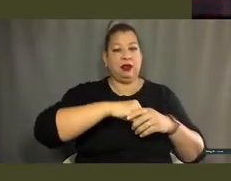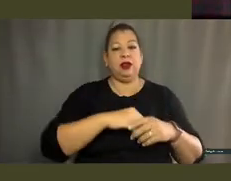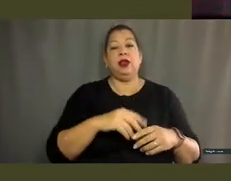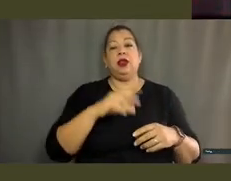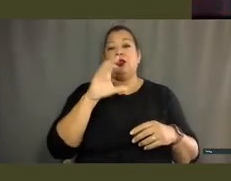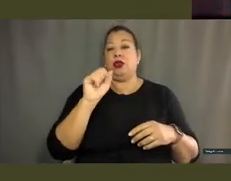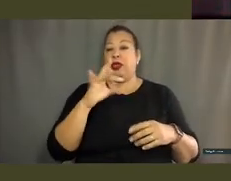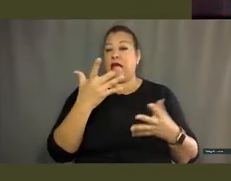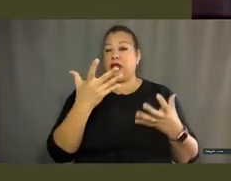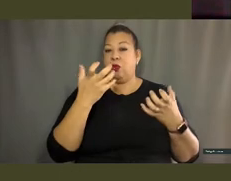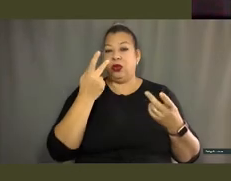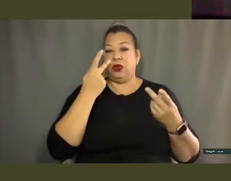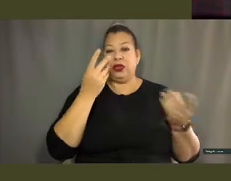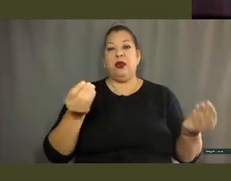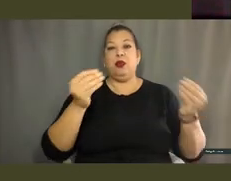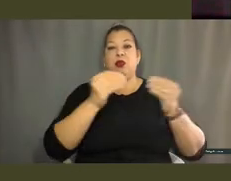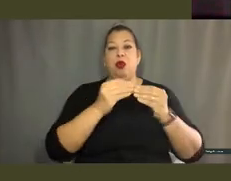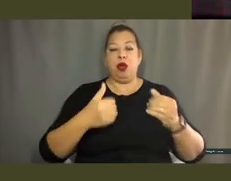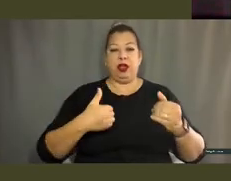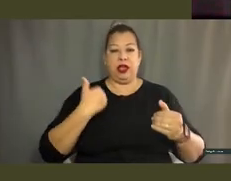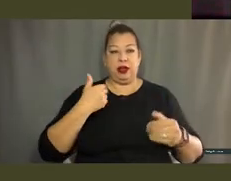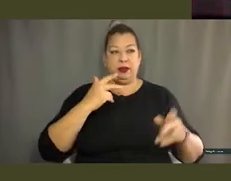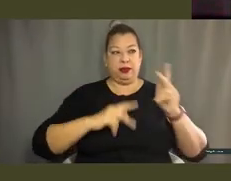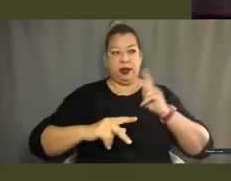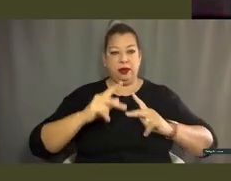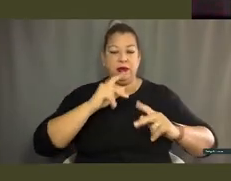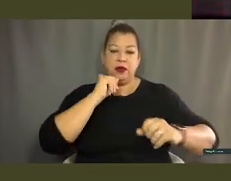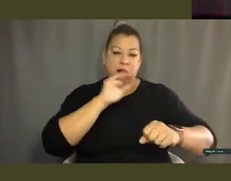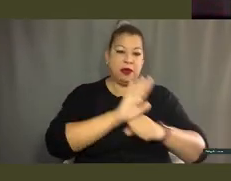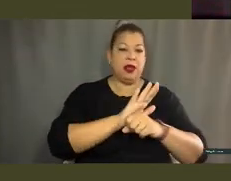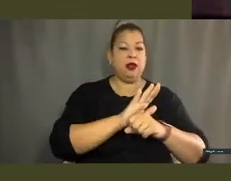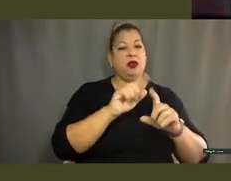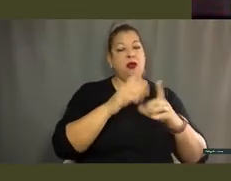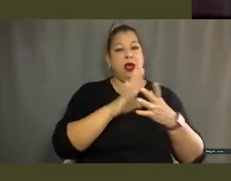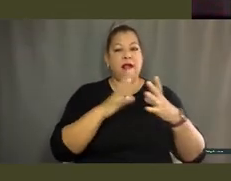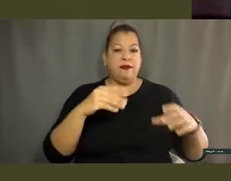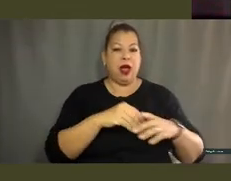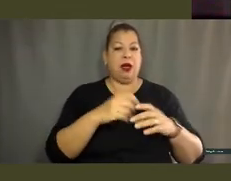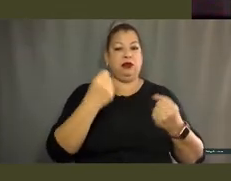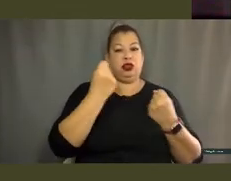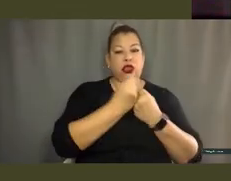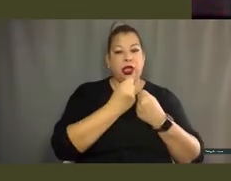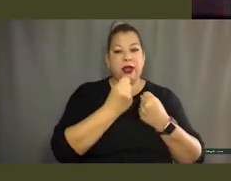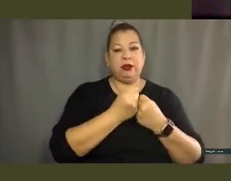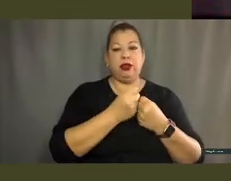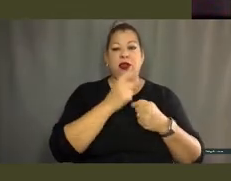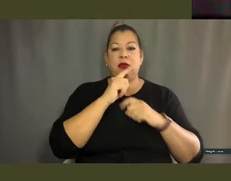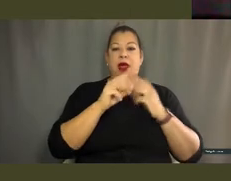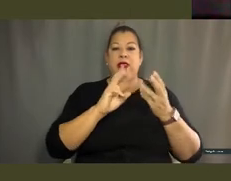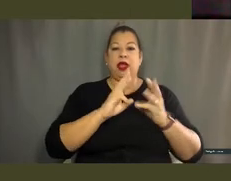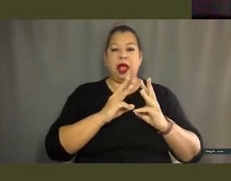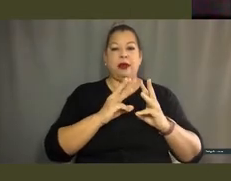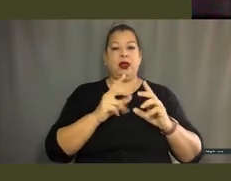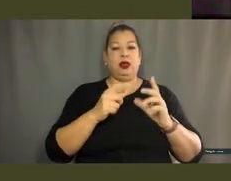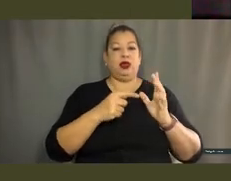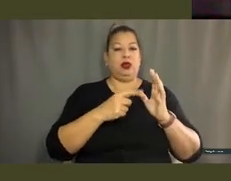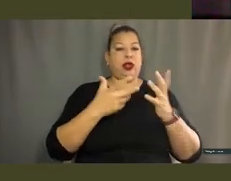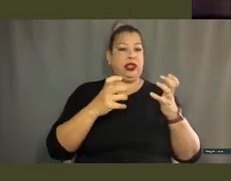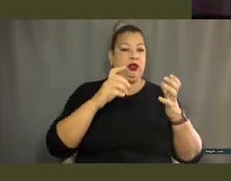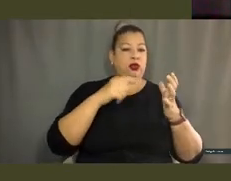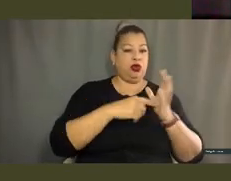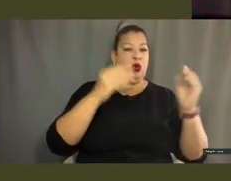see, more young people coming to this space, championing climate action, awareness, solutions, and the rest.